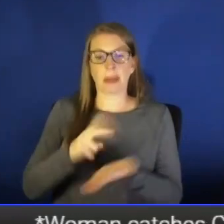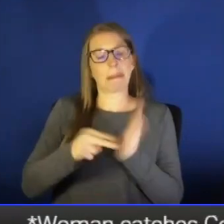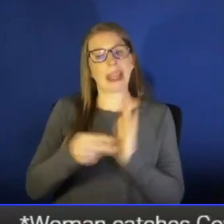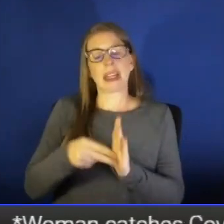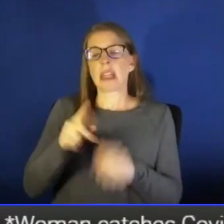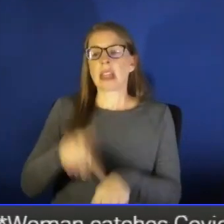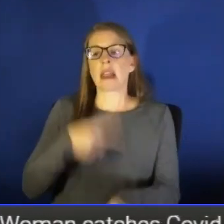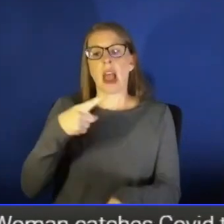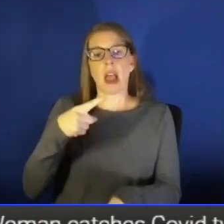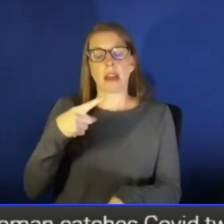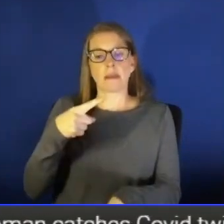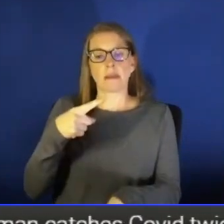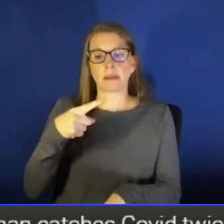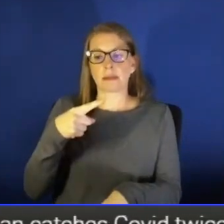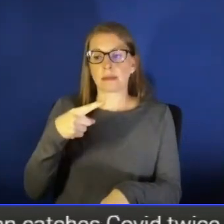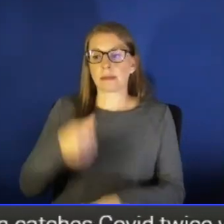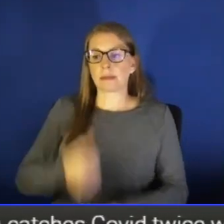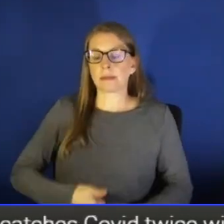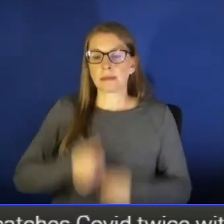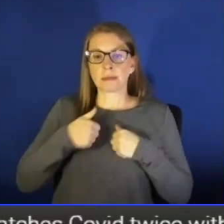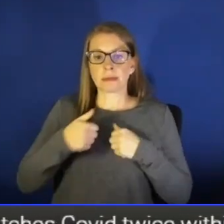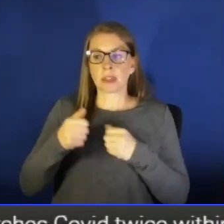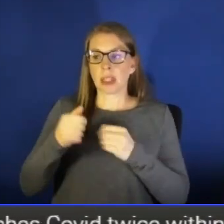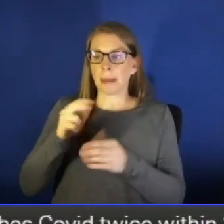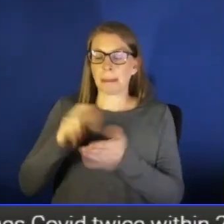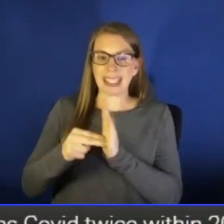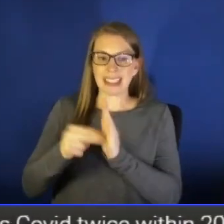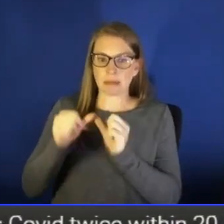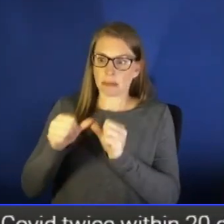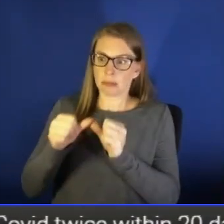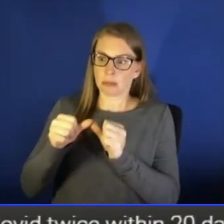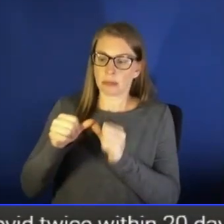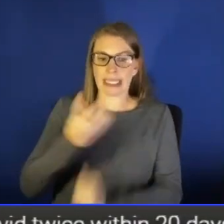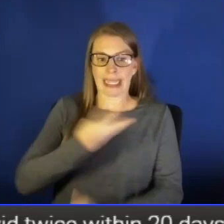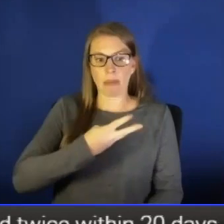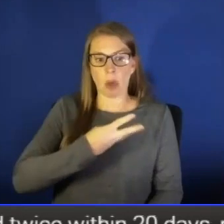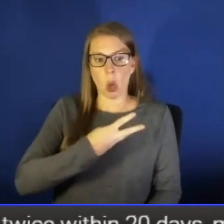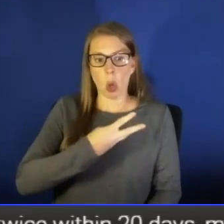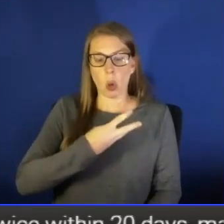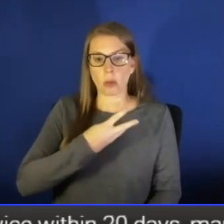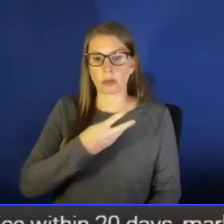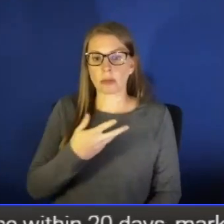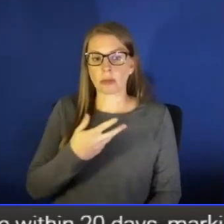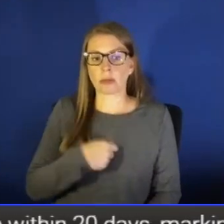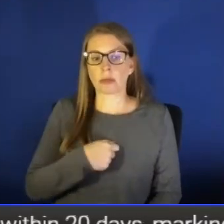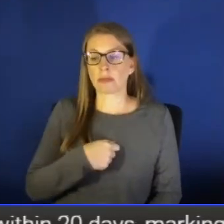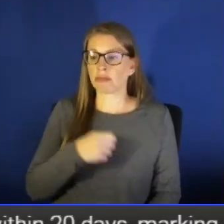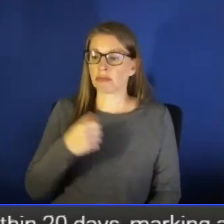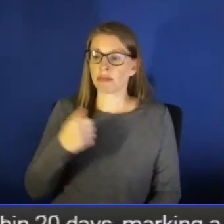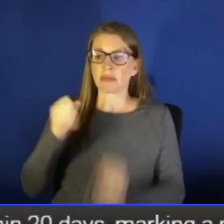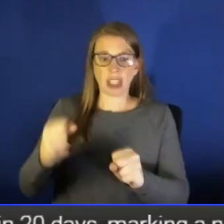getting continued maintenance chemotherapy or something, and they can have an excellent quality of life. They can go about their business for a long